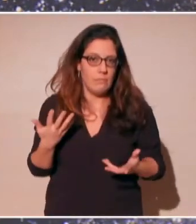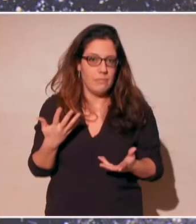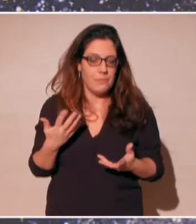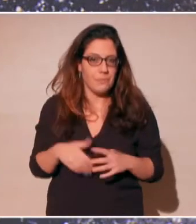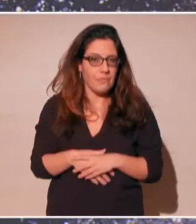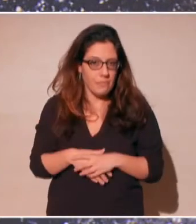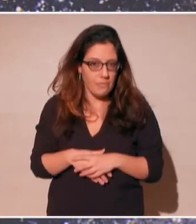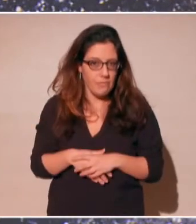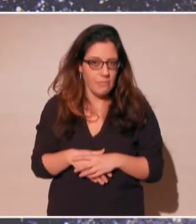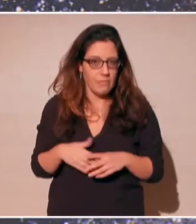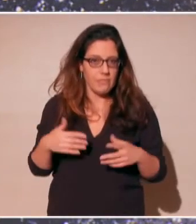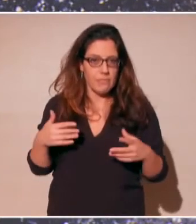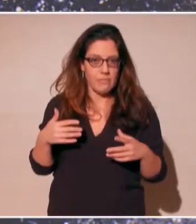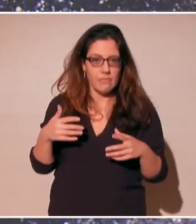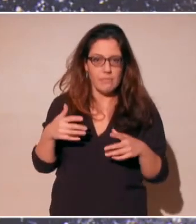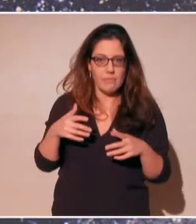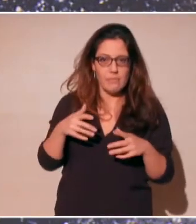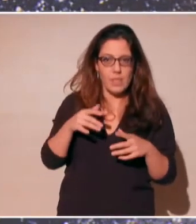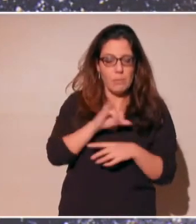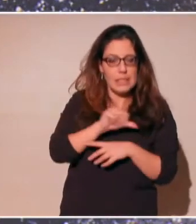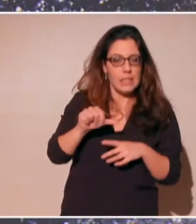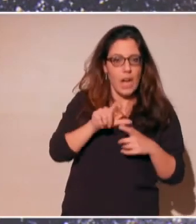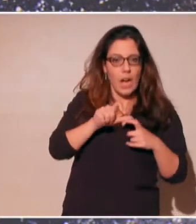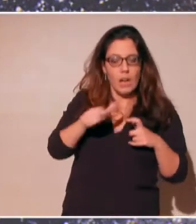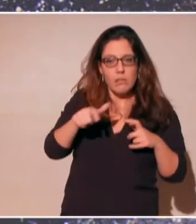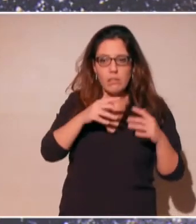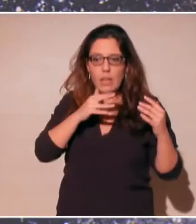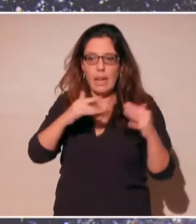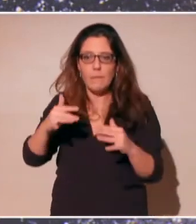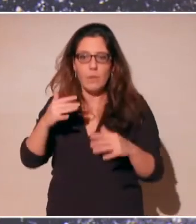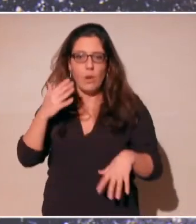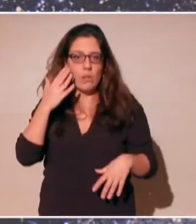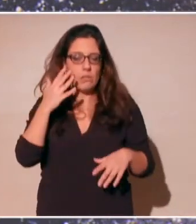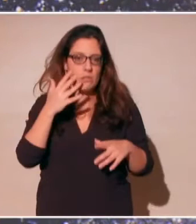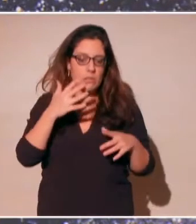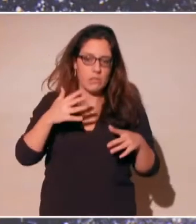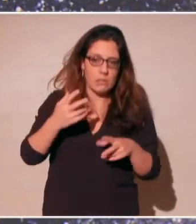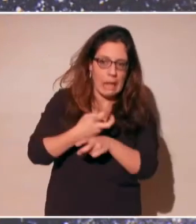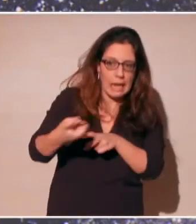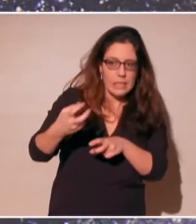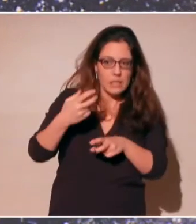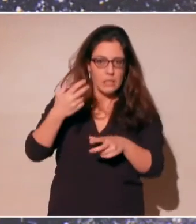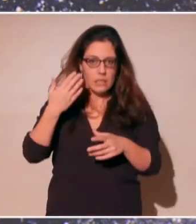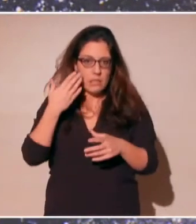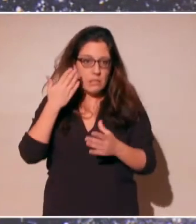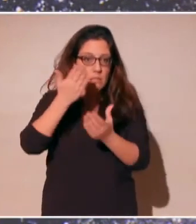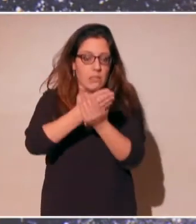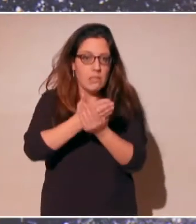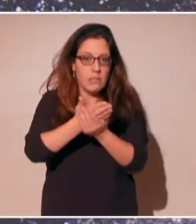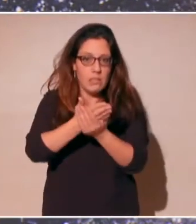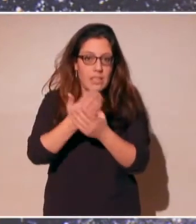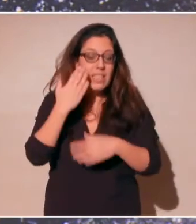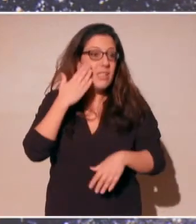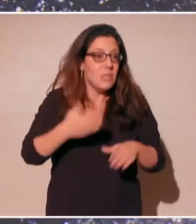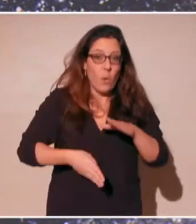there is no way of wanting to control the negative side